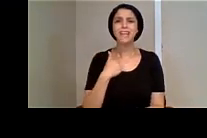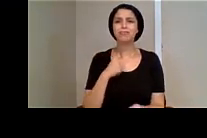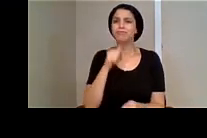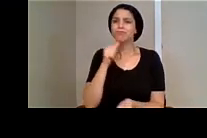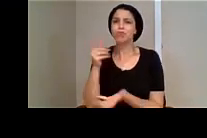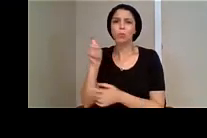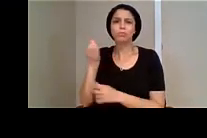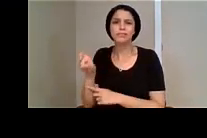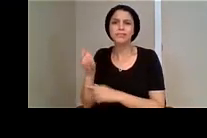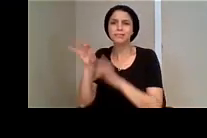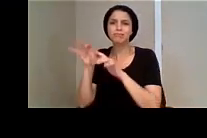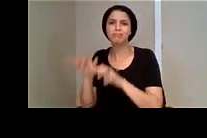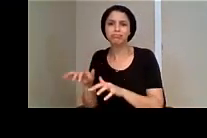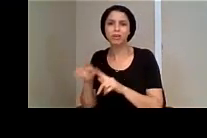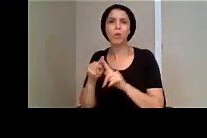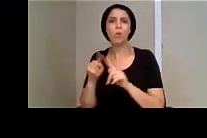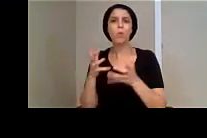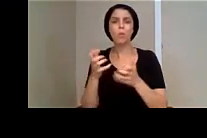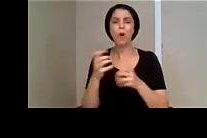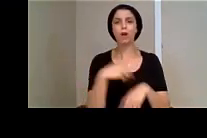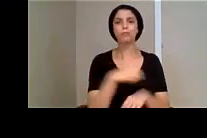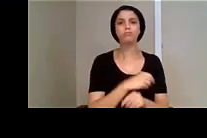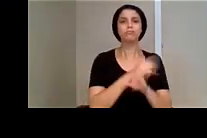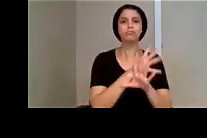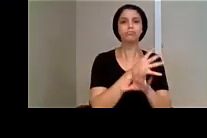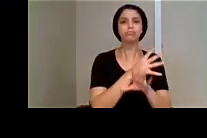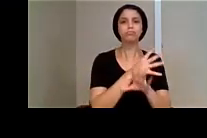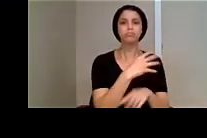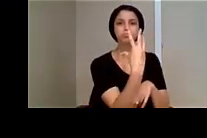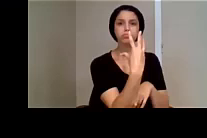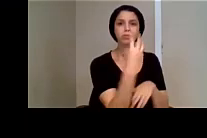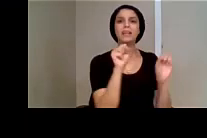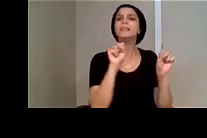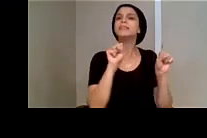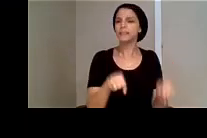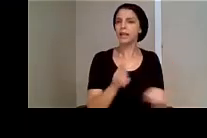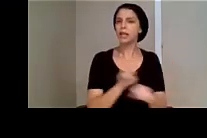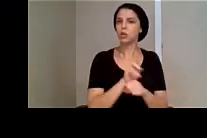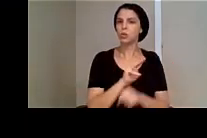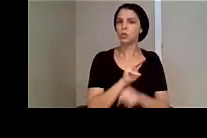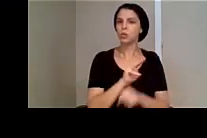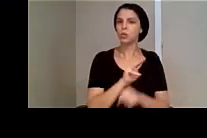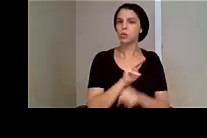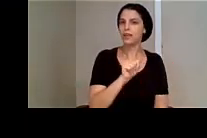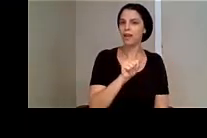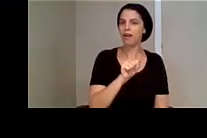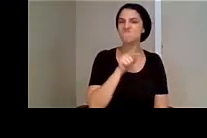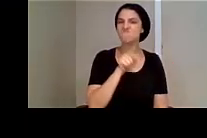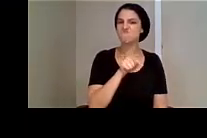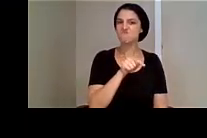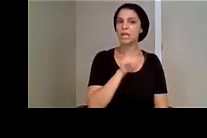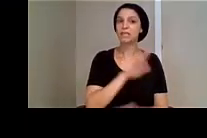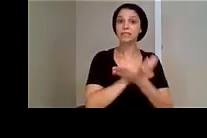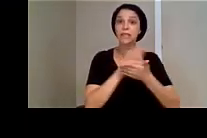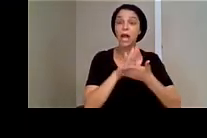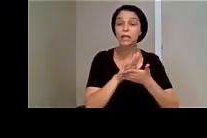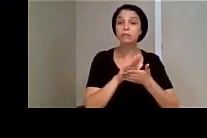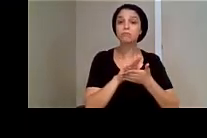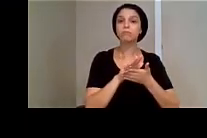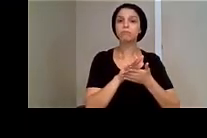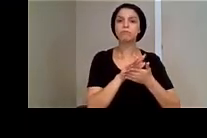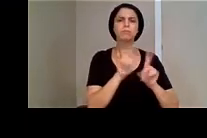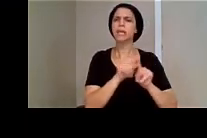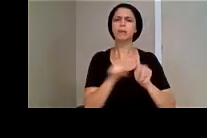of myself, you can use this type of assignment as a media recording assignment. It's nice in that you can use the camera tool that I just